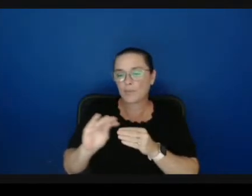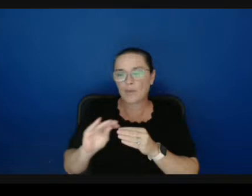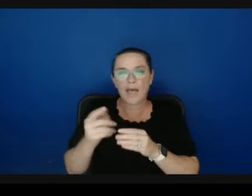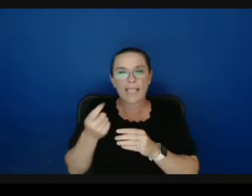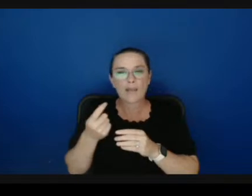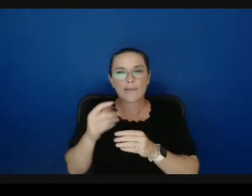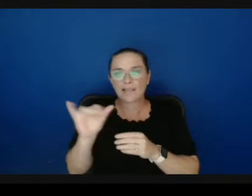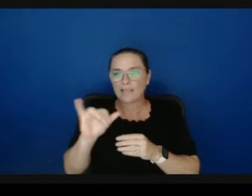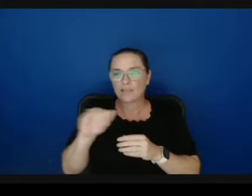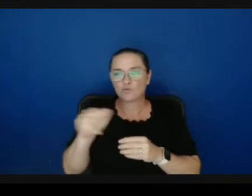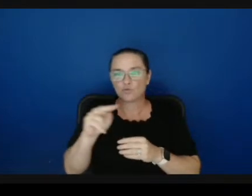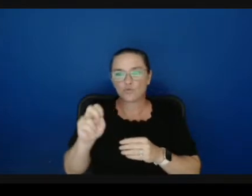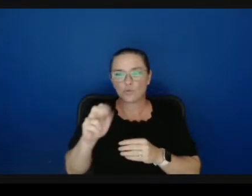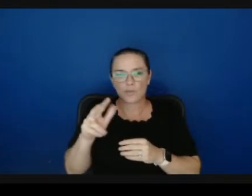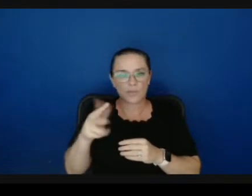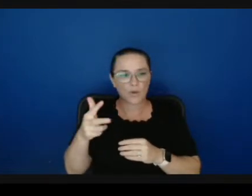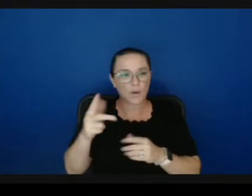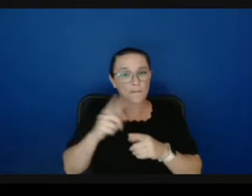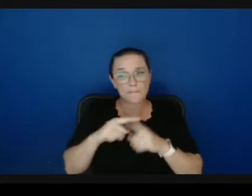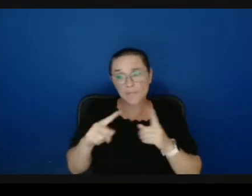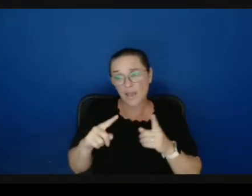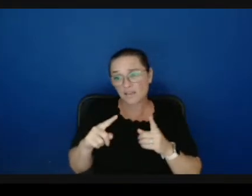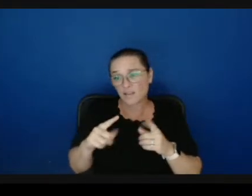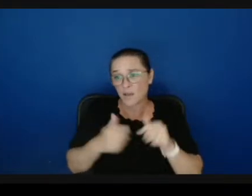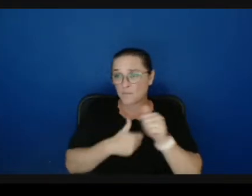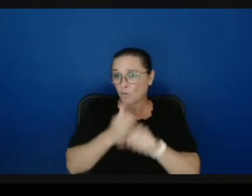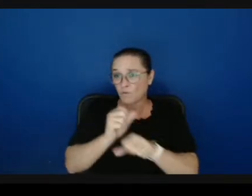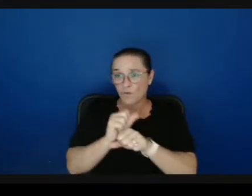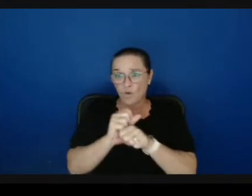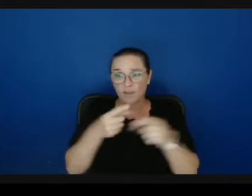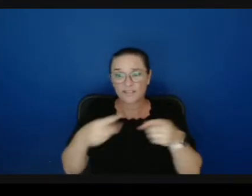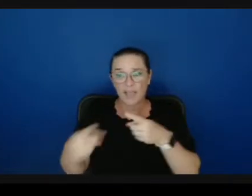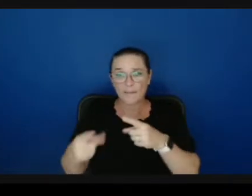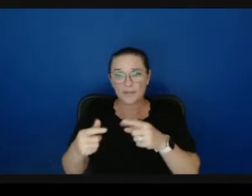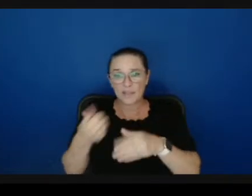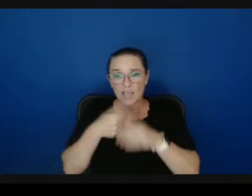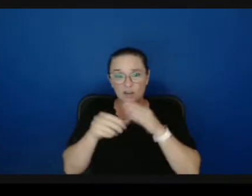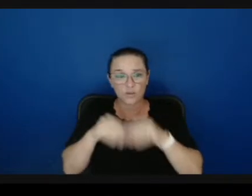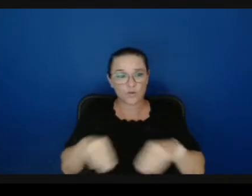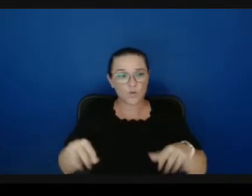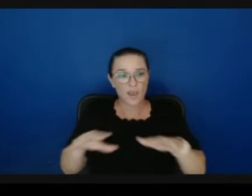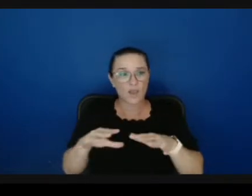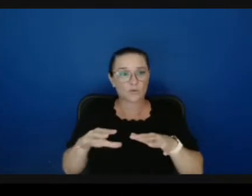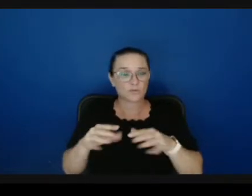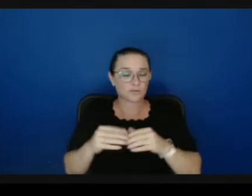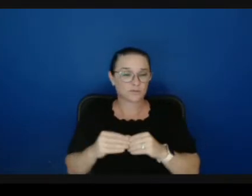June 3rd. But for the most part, it's doing most of this work underground, stretching and moving and